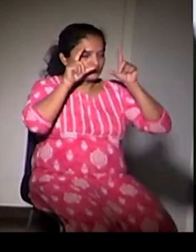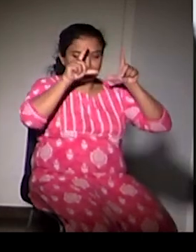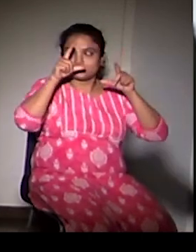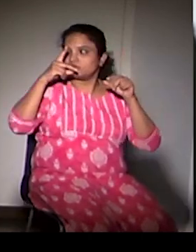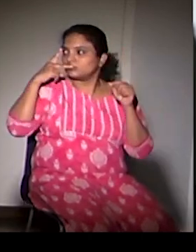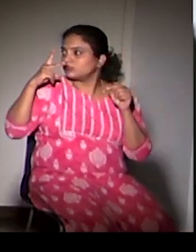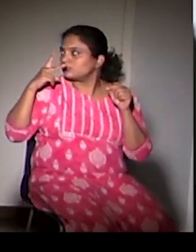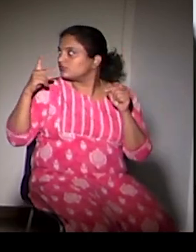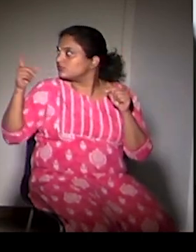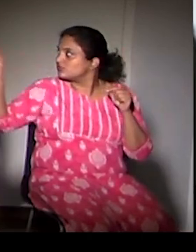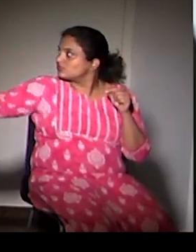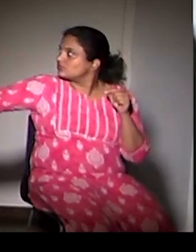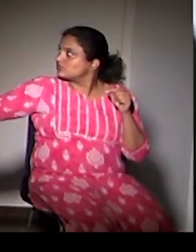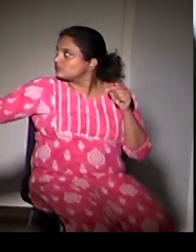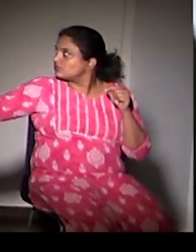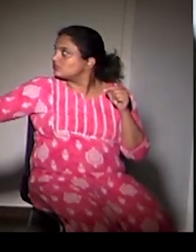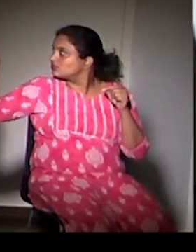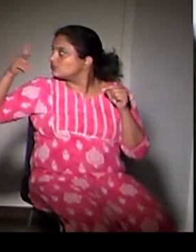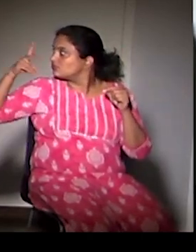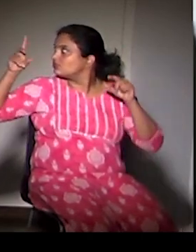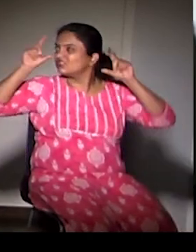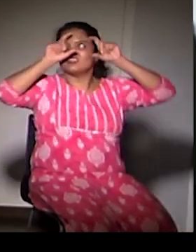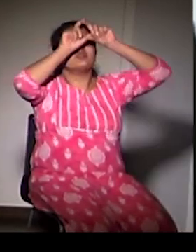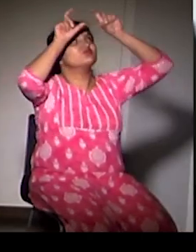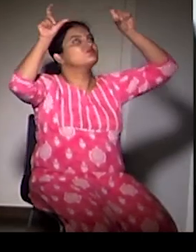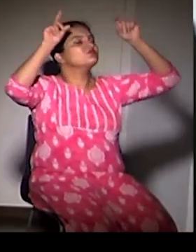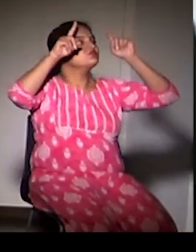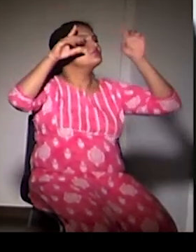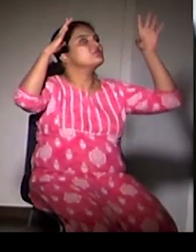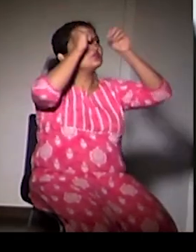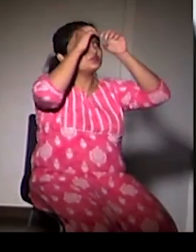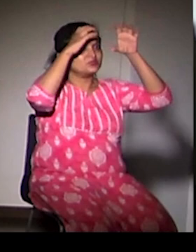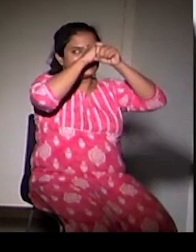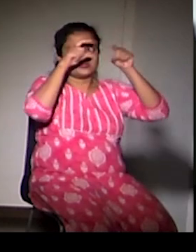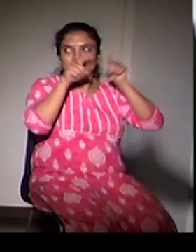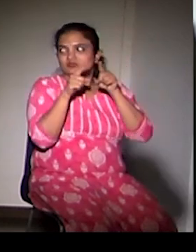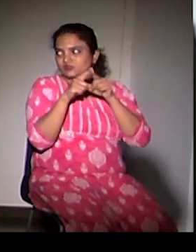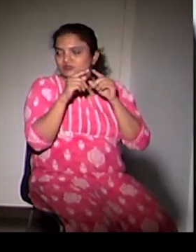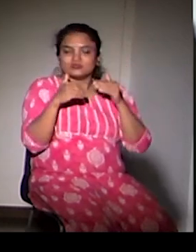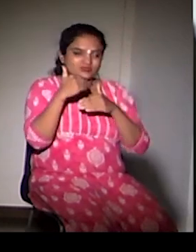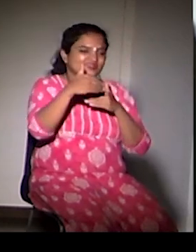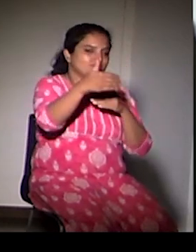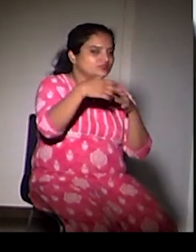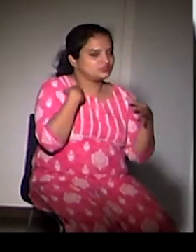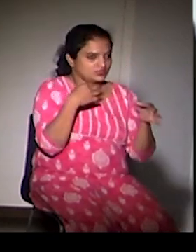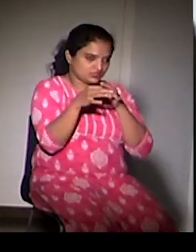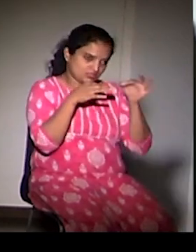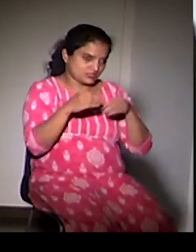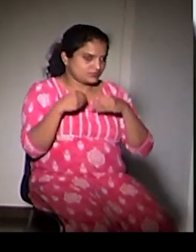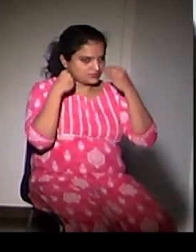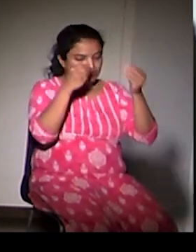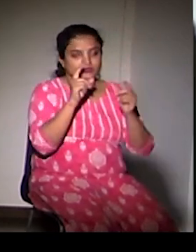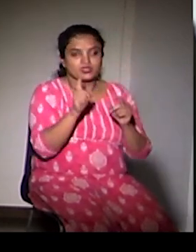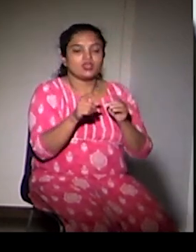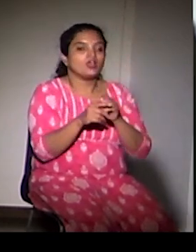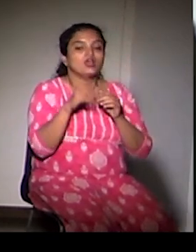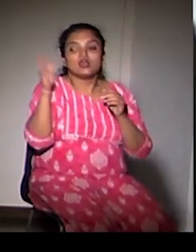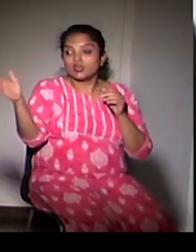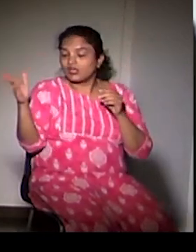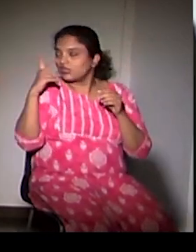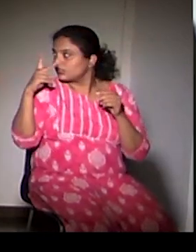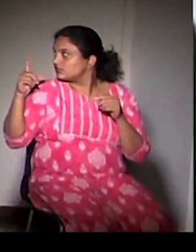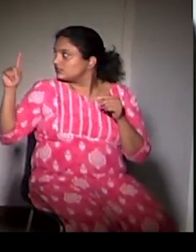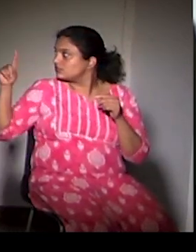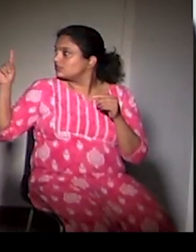detail from the Latan Mosque, which we'll talk about more in a minute. And then on the right,